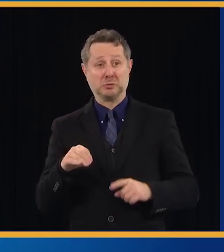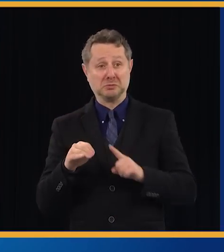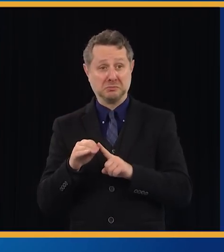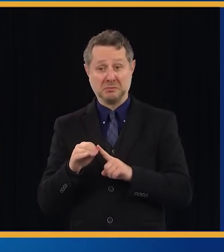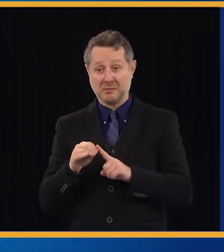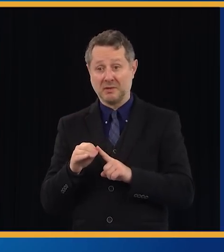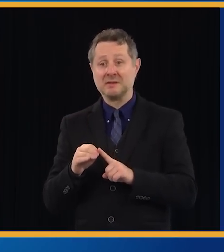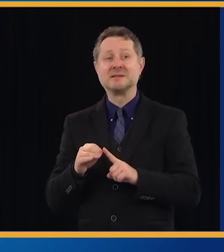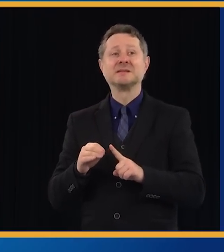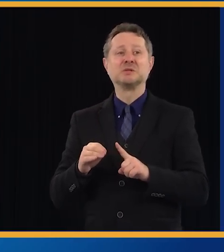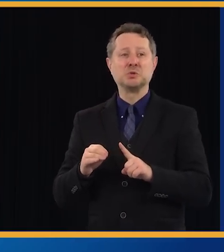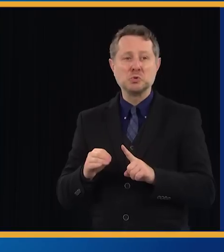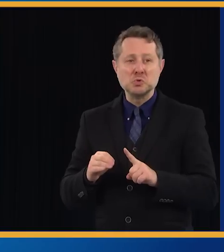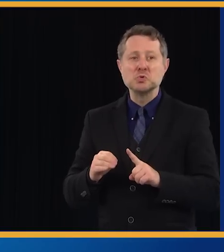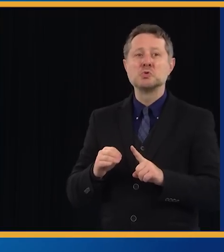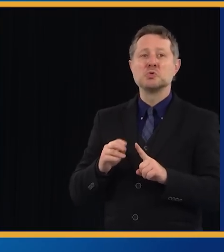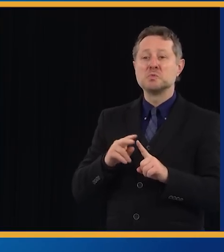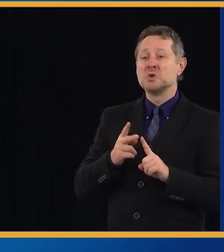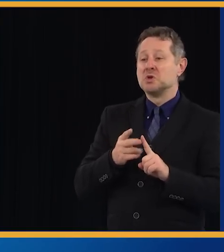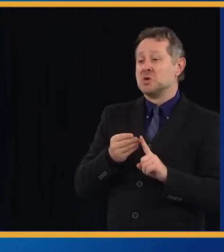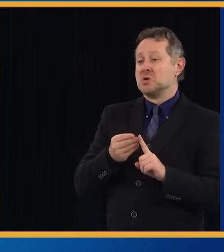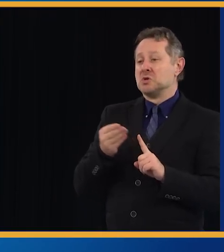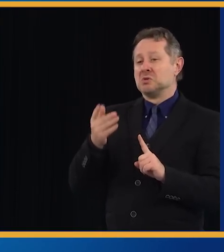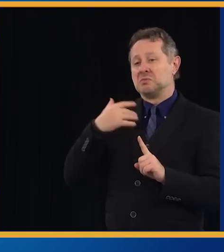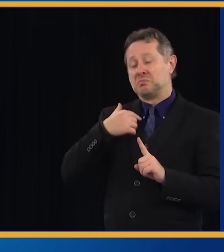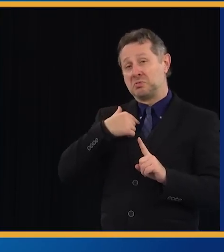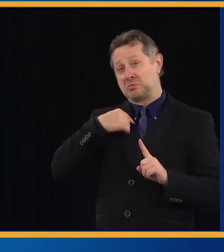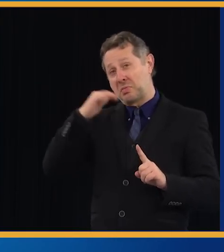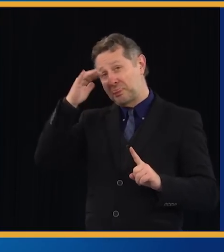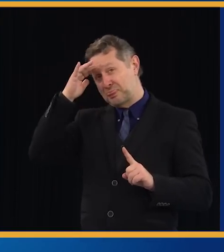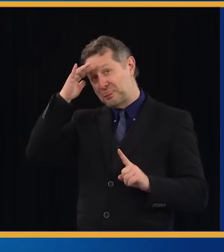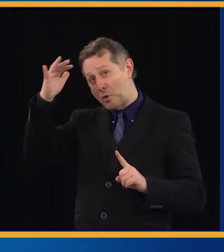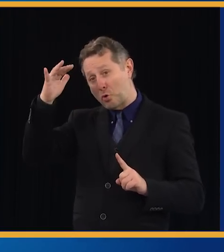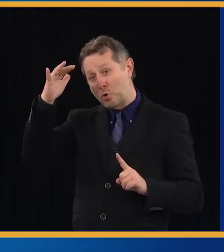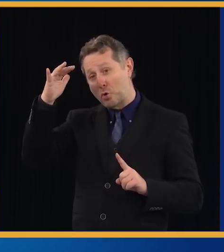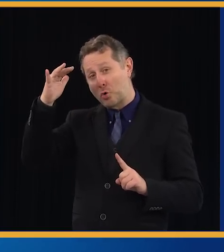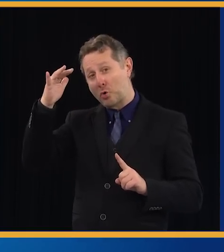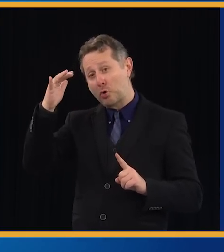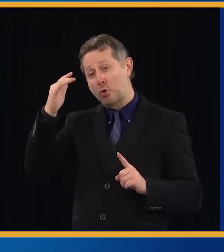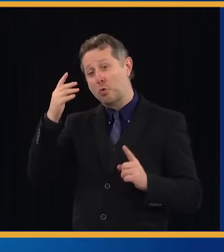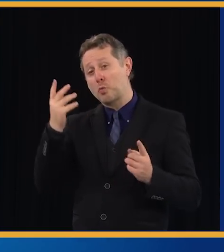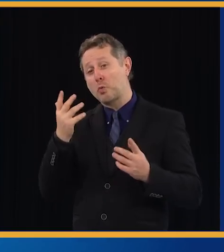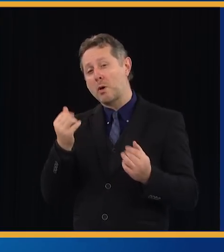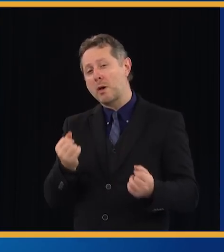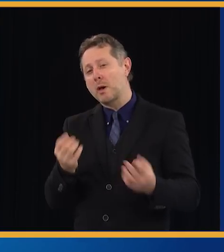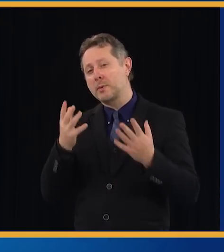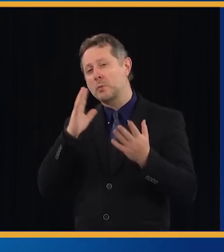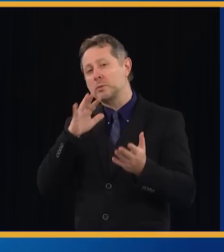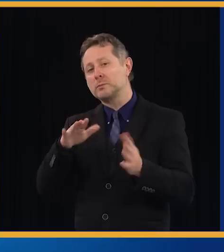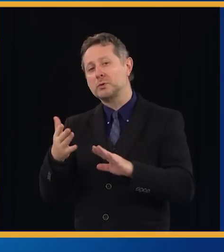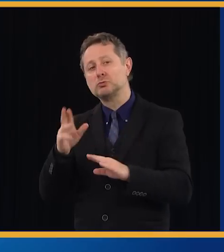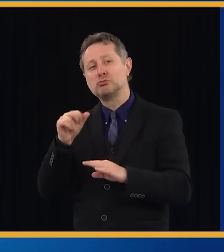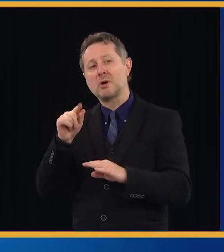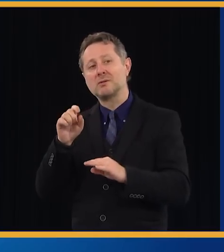changes the theories of what the death rate is if you get infected.